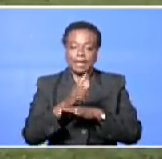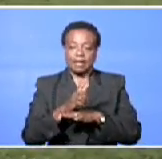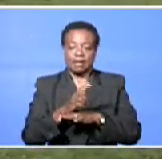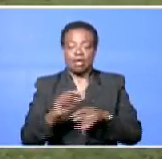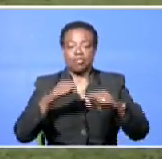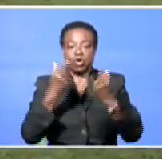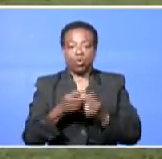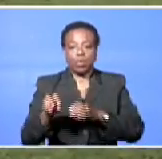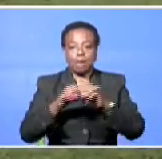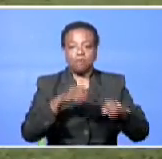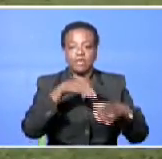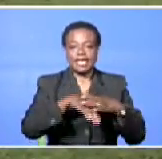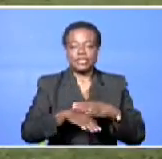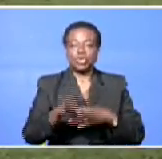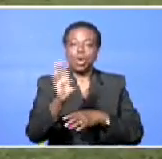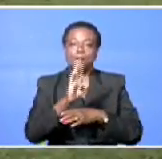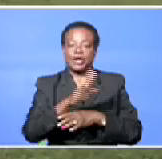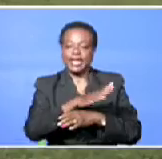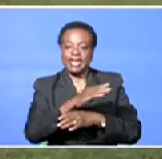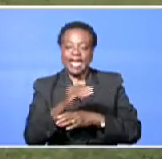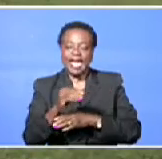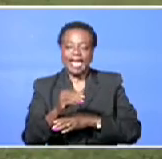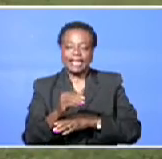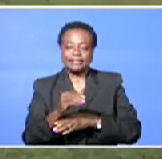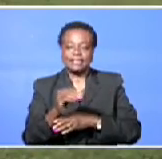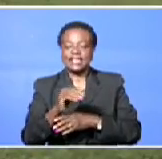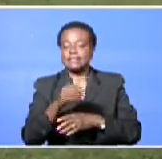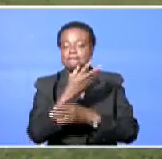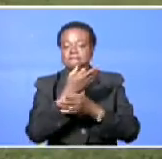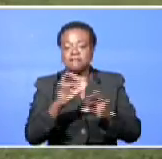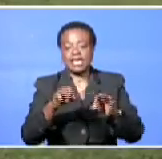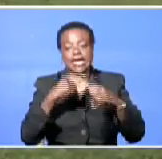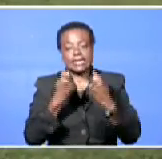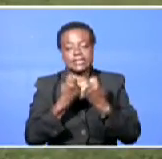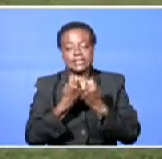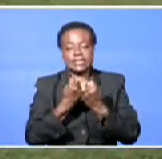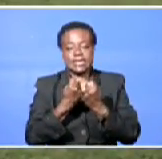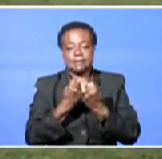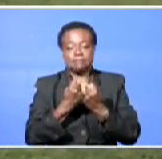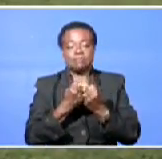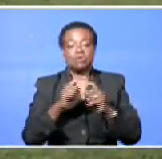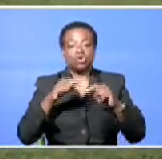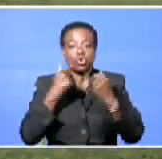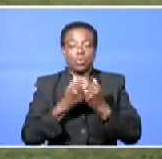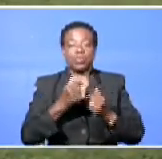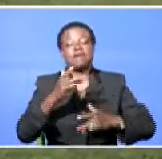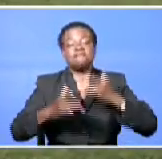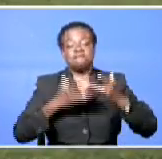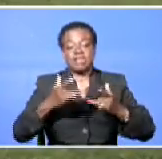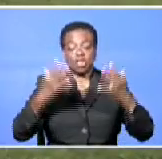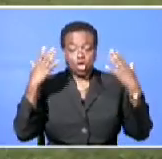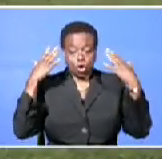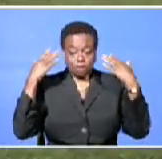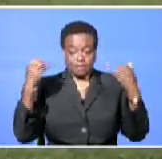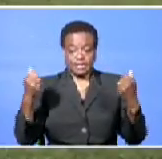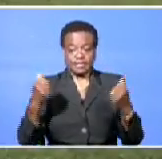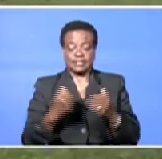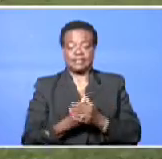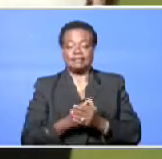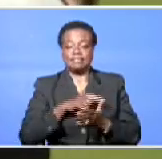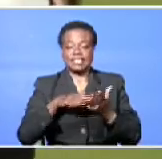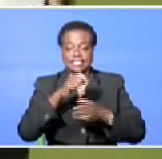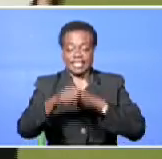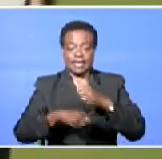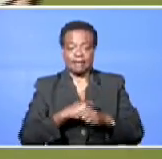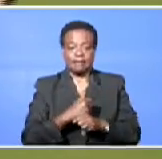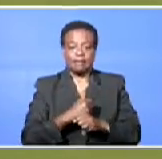into, Bonaire, and it's a three-team group. We feel confident, but I'm not going to push that boat out too far just yet.